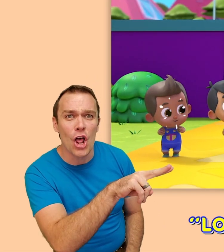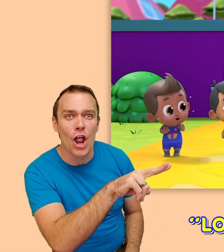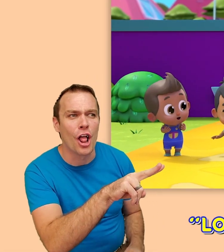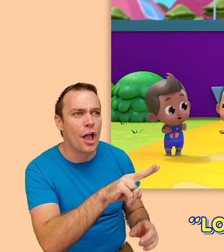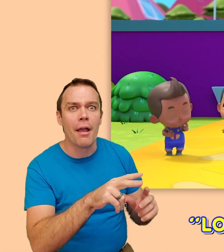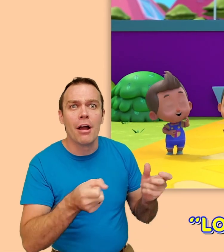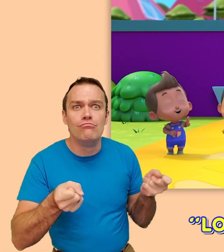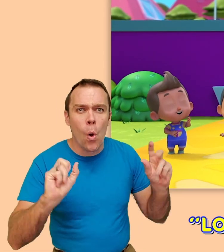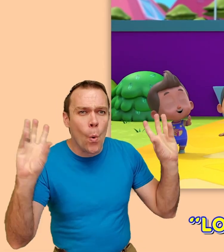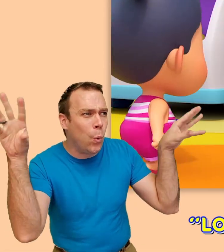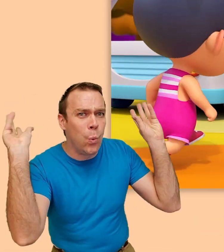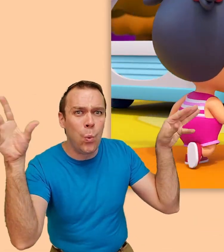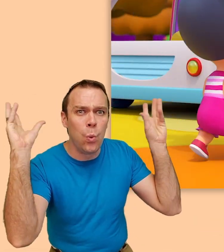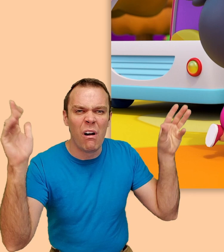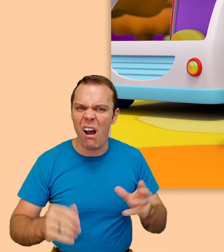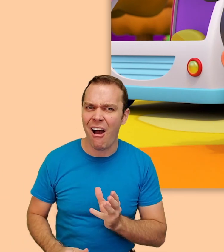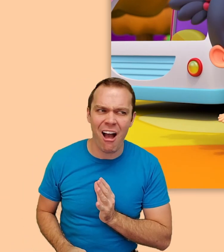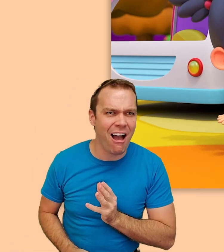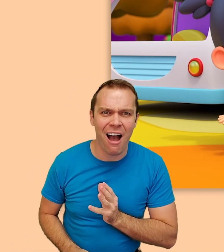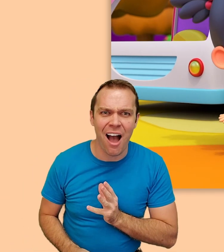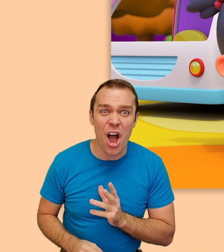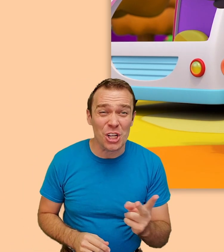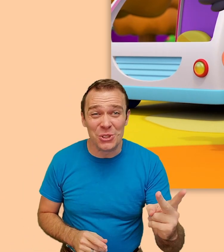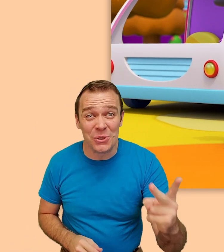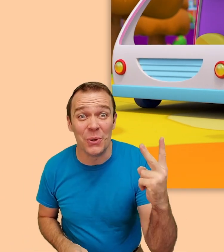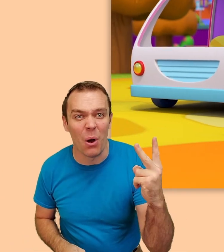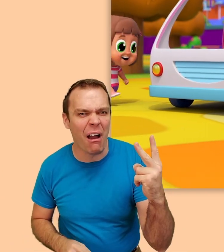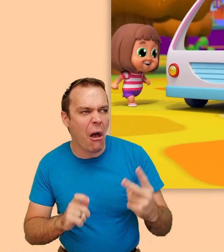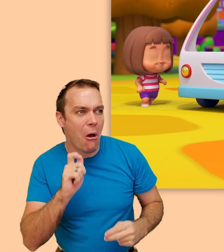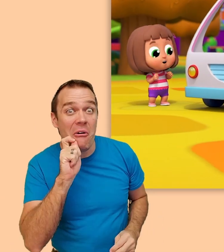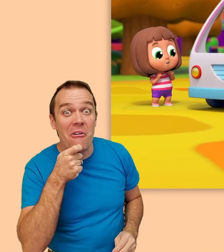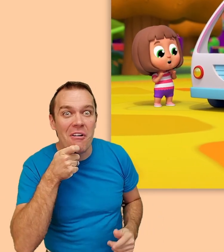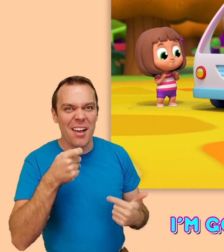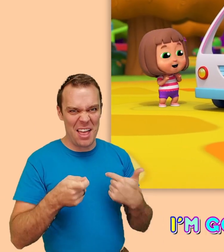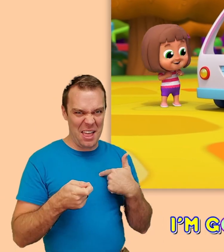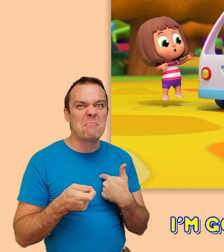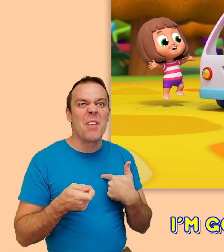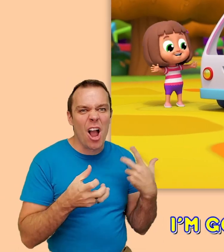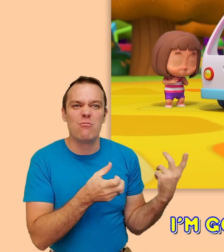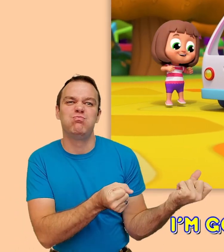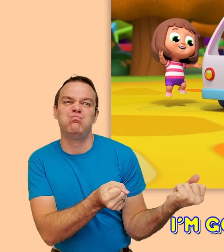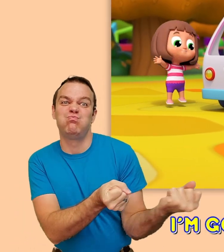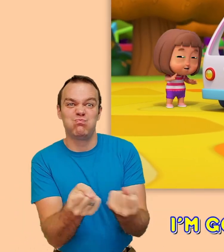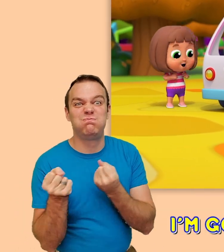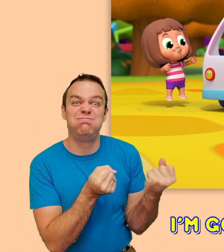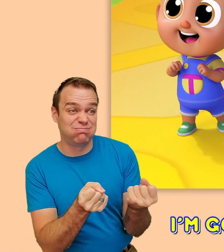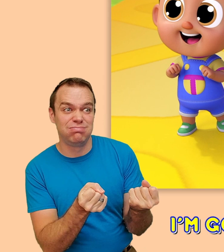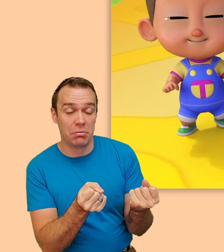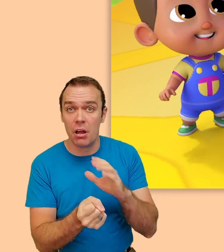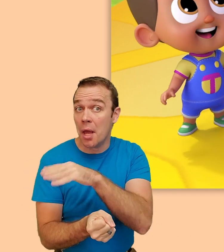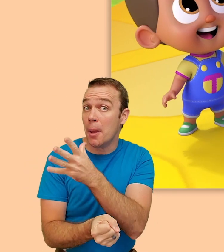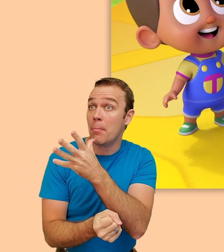Look, there's an ambulance. Oh, wow, 2 of them. Cool. I'm gonna drive the other